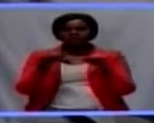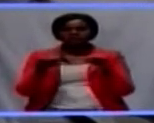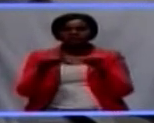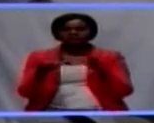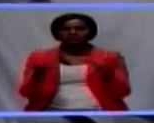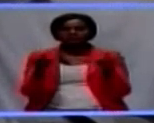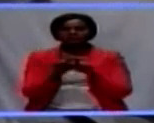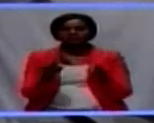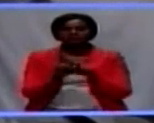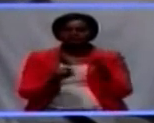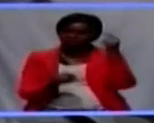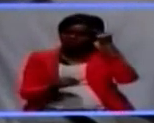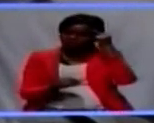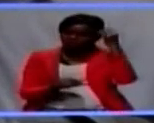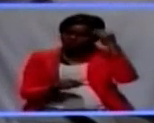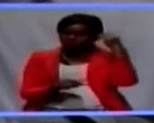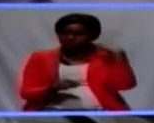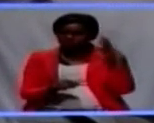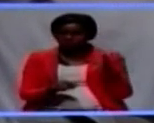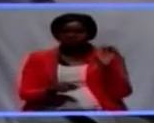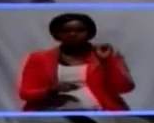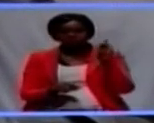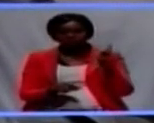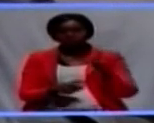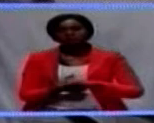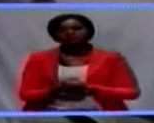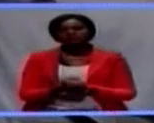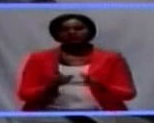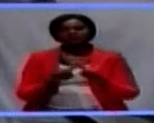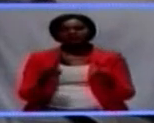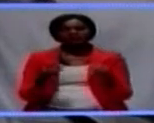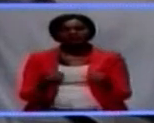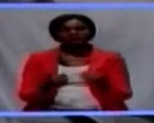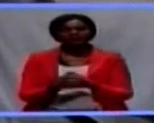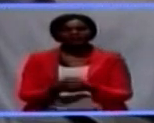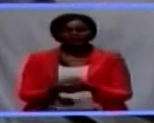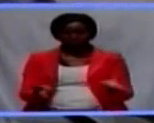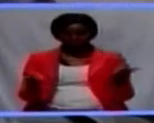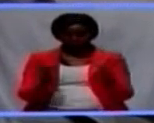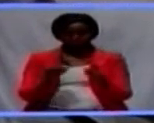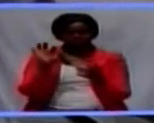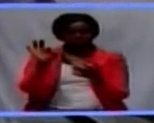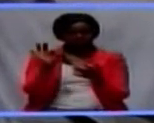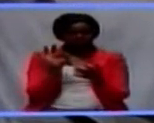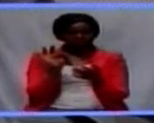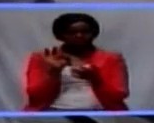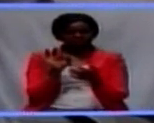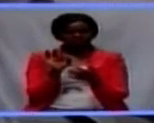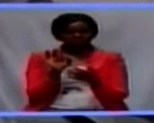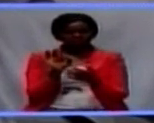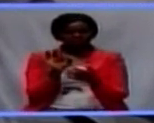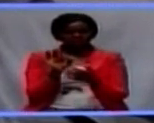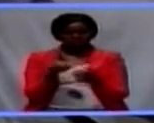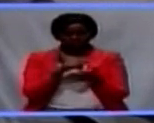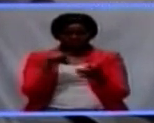his senior government officials. Okay? But even when you are appointed, at least